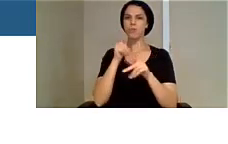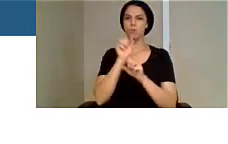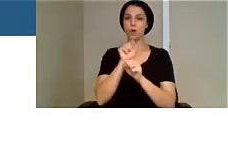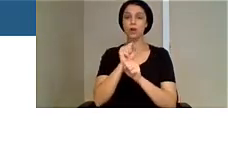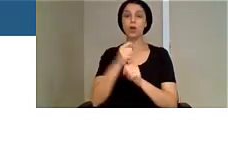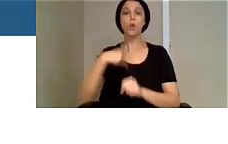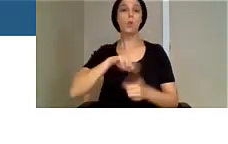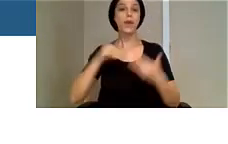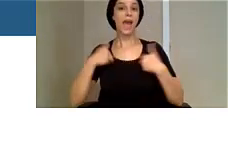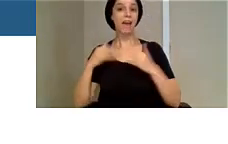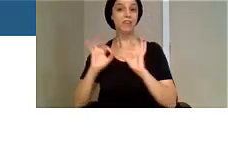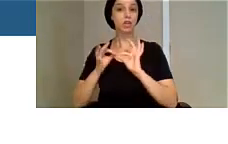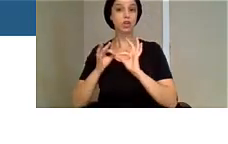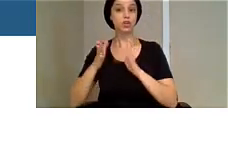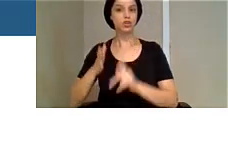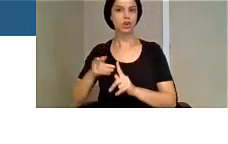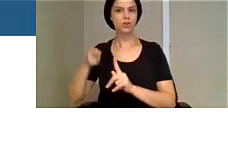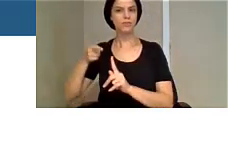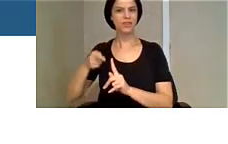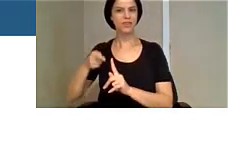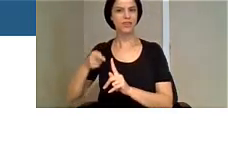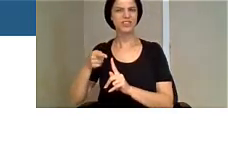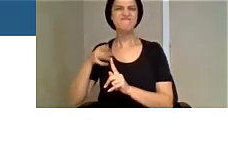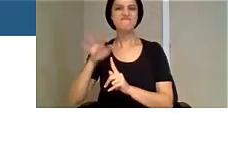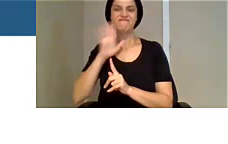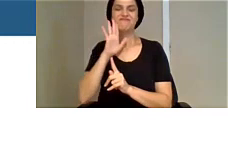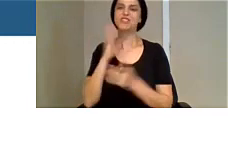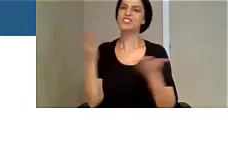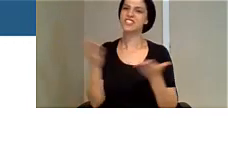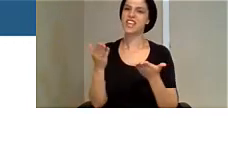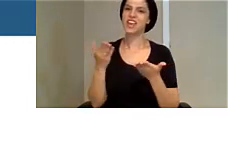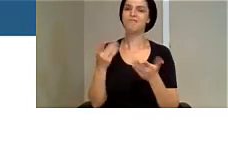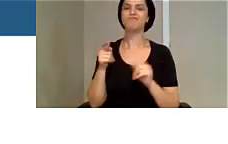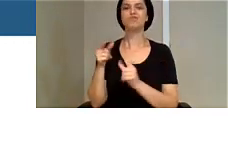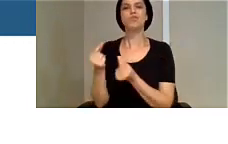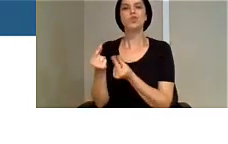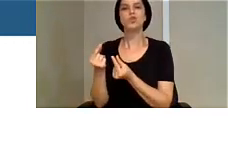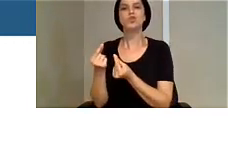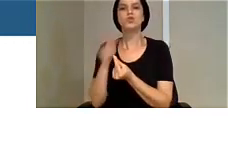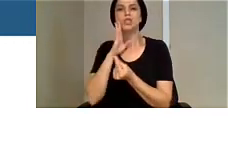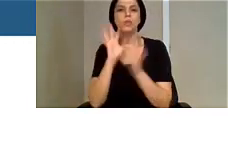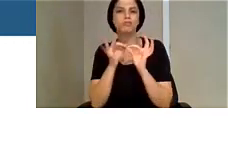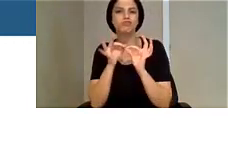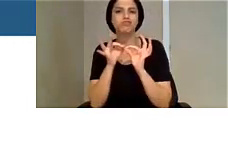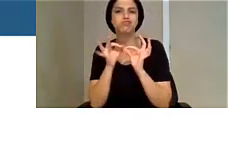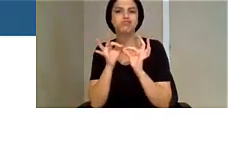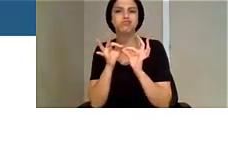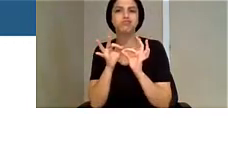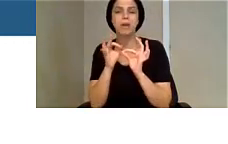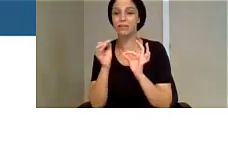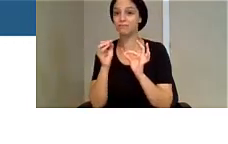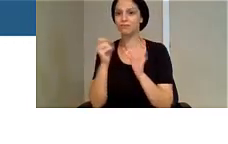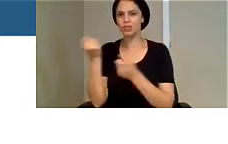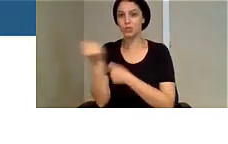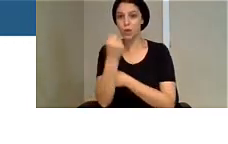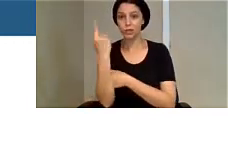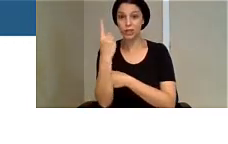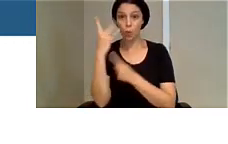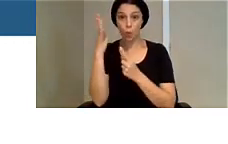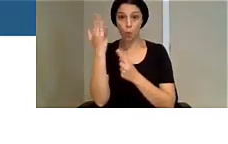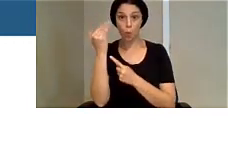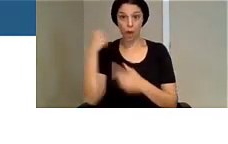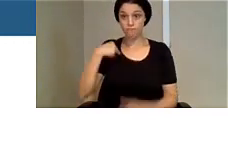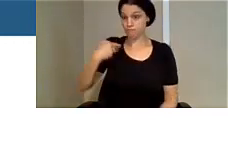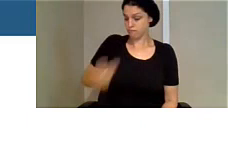here. She's trying to interpret everything we're saying. So just giving you some understanding about that.